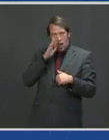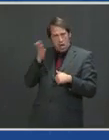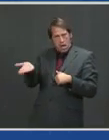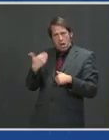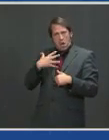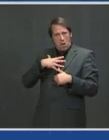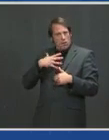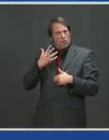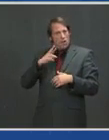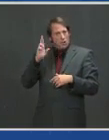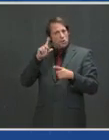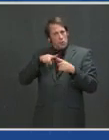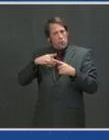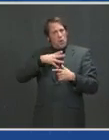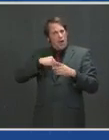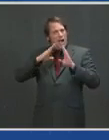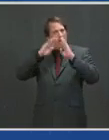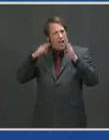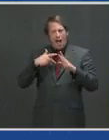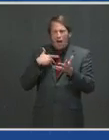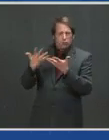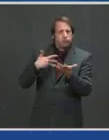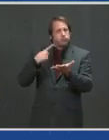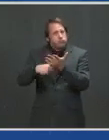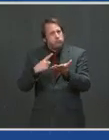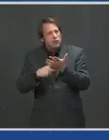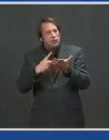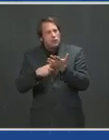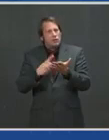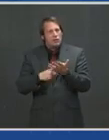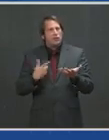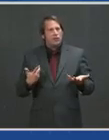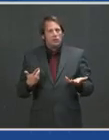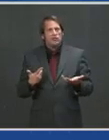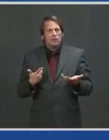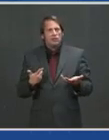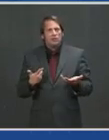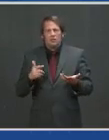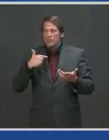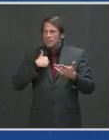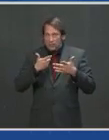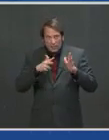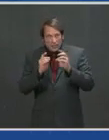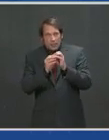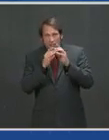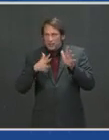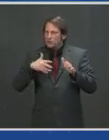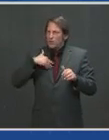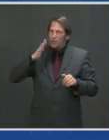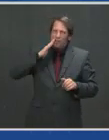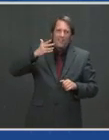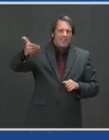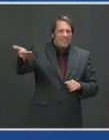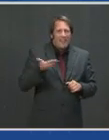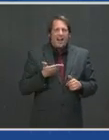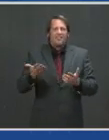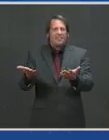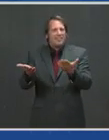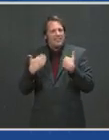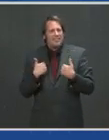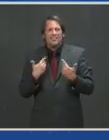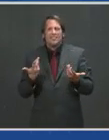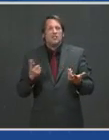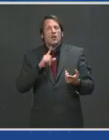any Republican who wants to get this done, I invite them. We have to get these things